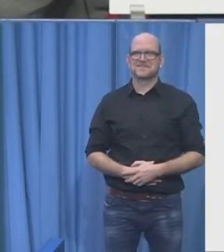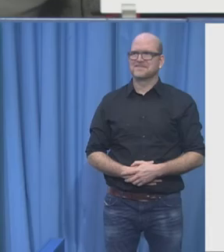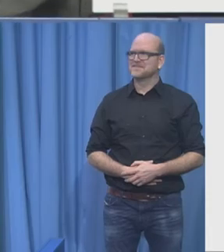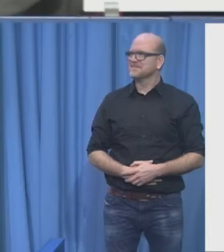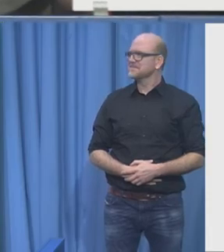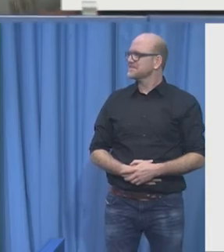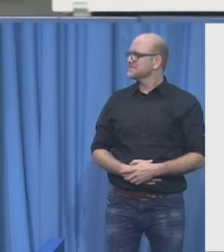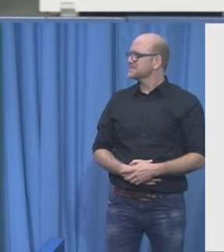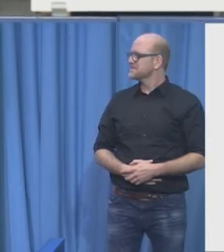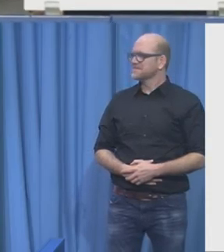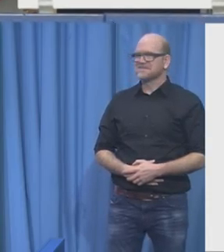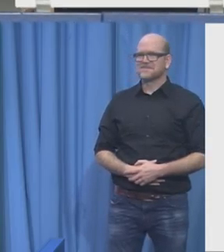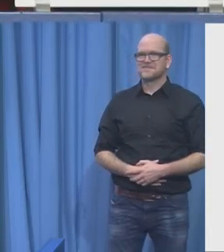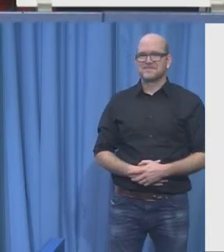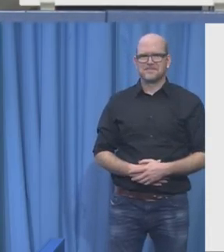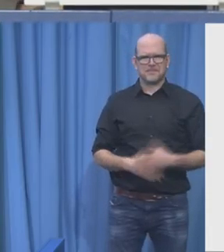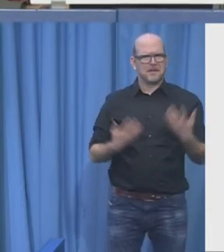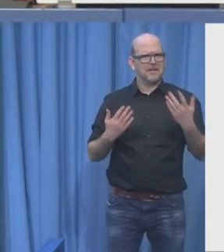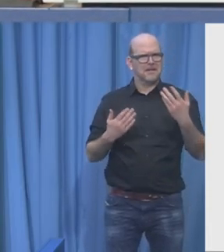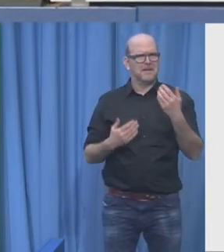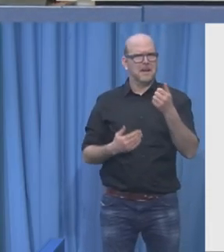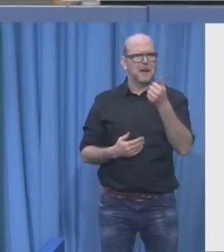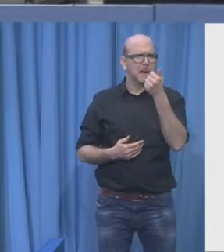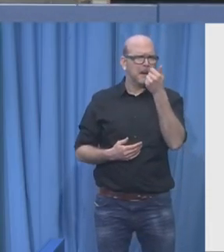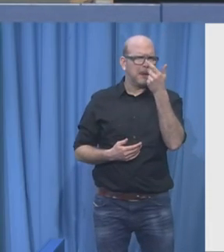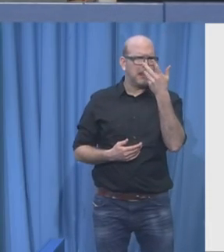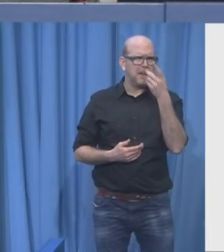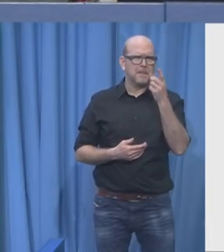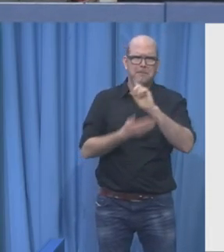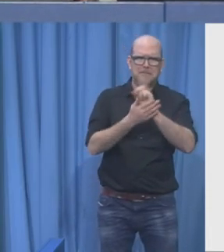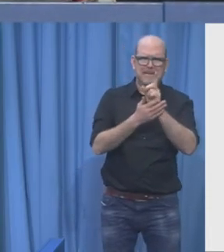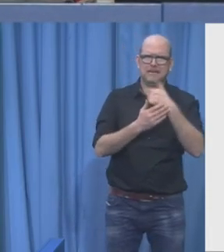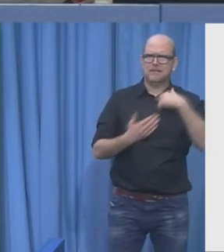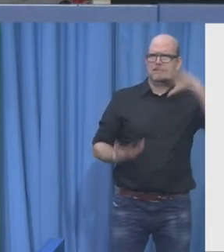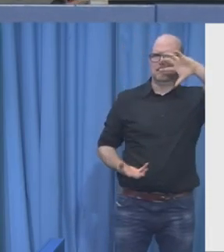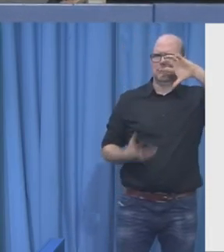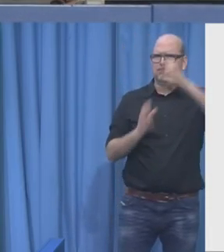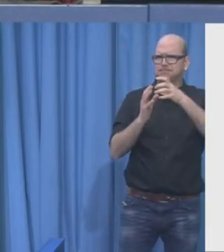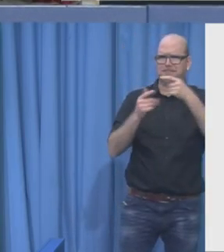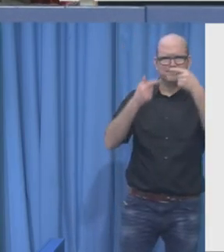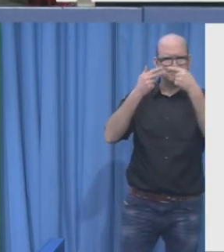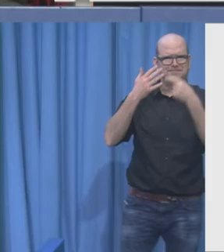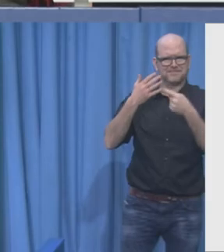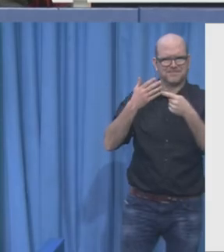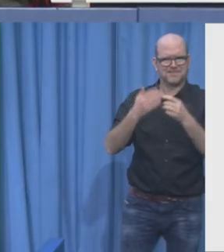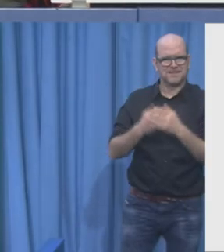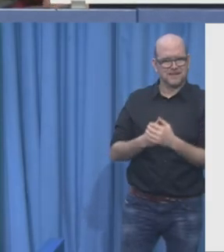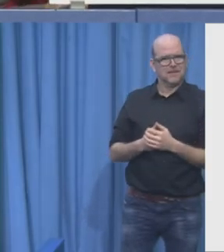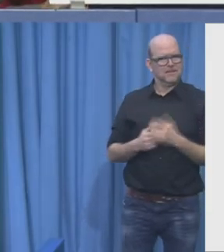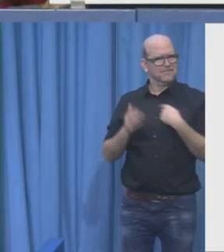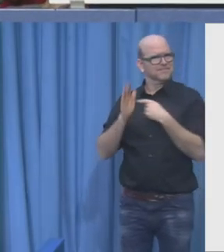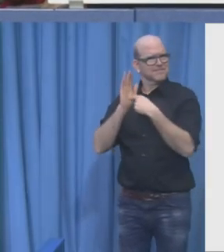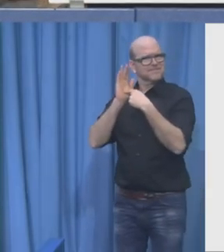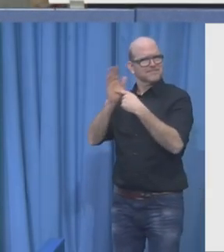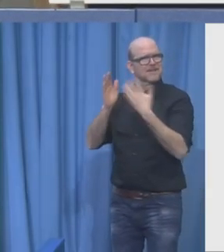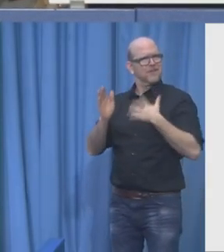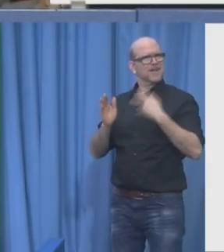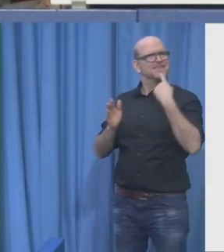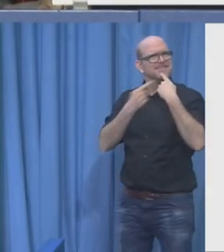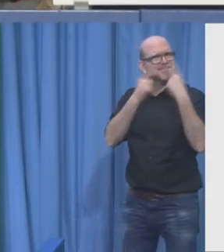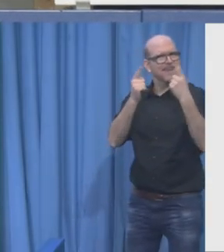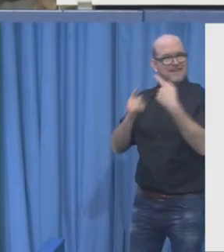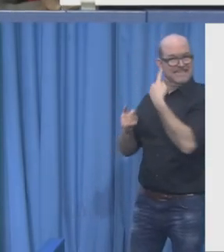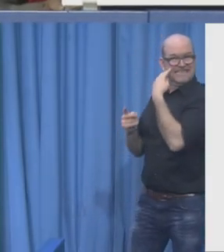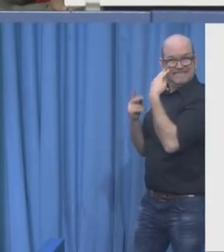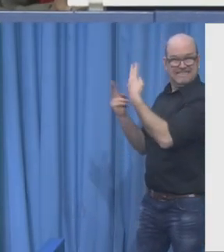Just a few minutes to conclude, but as I told you, I mean this is social innovation is